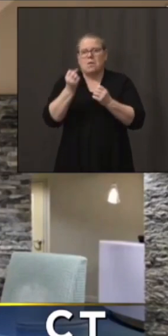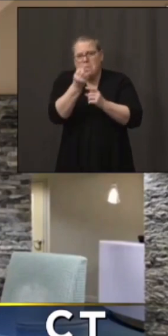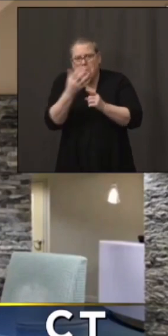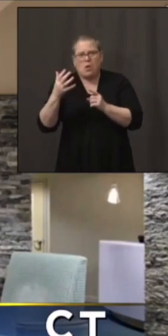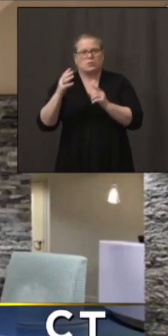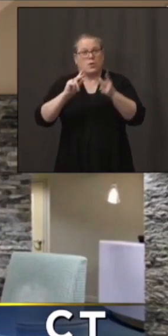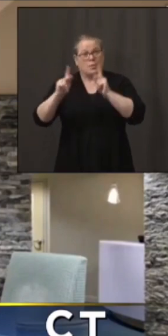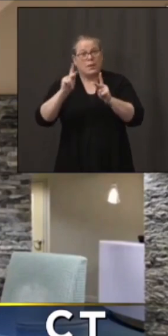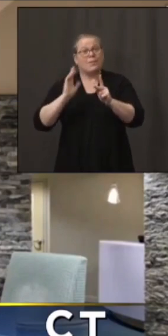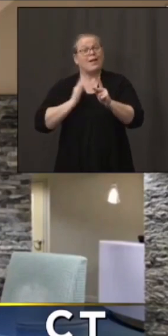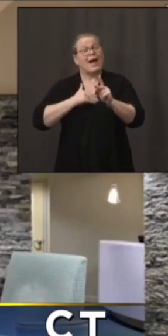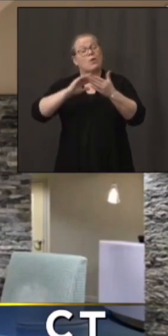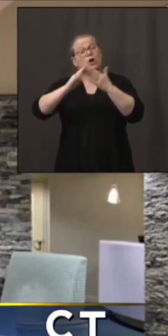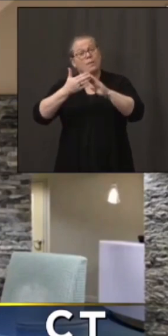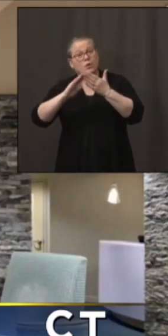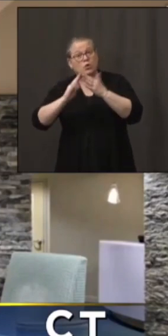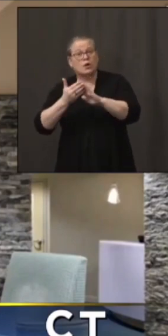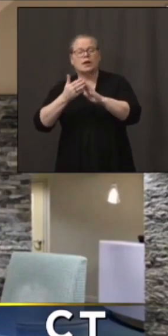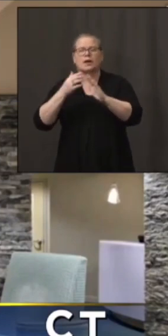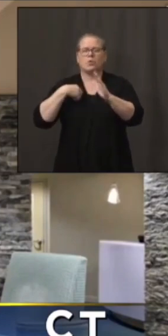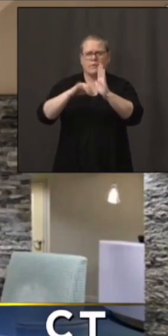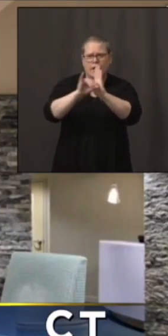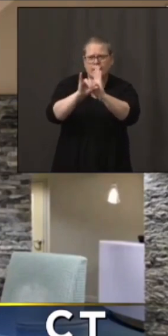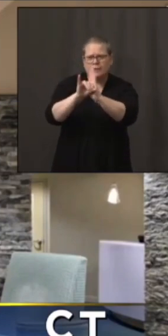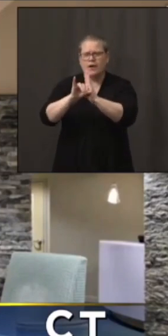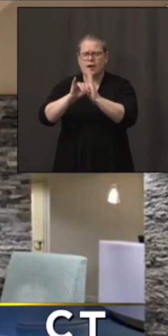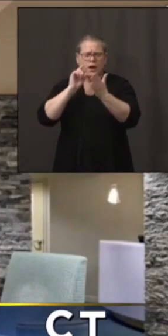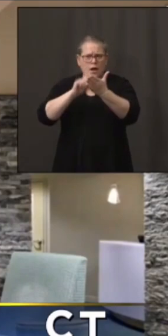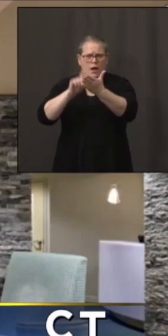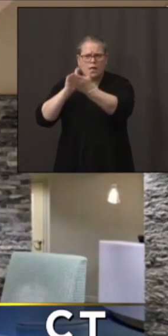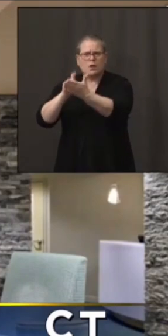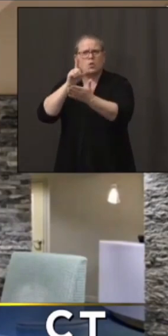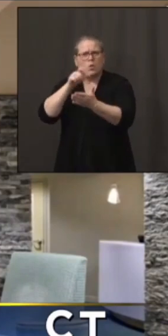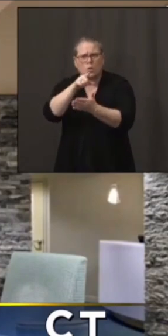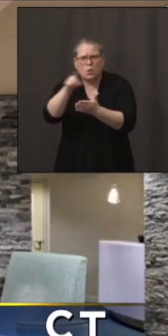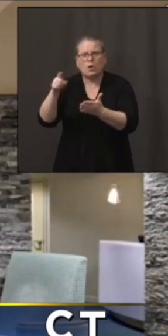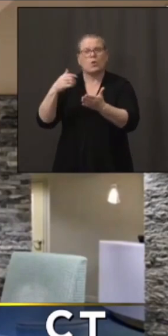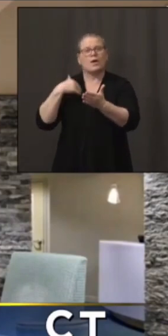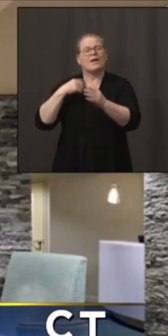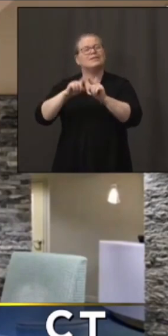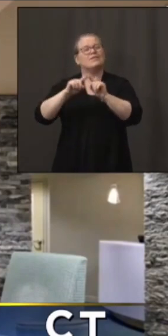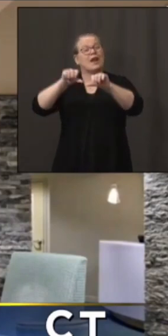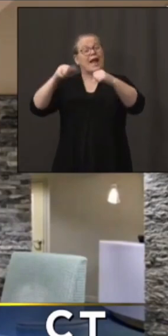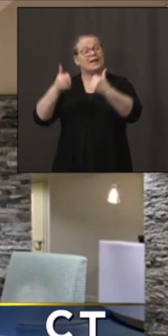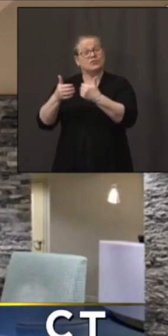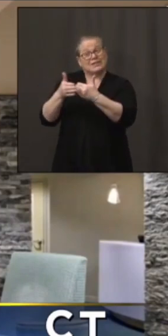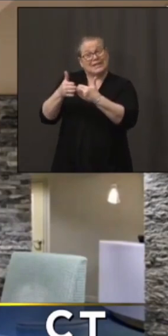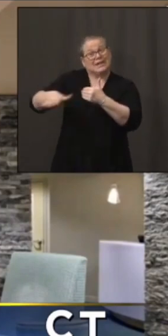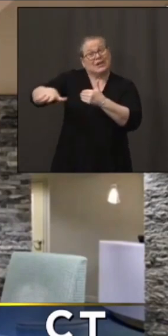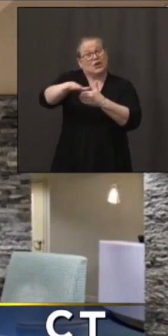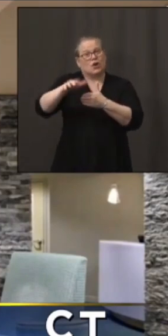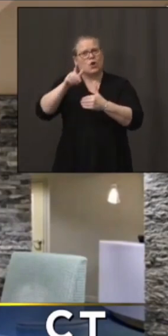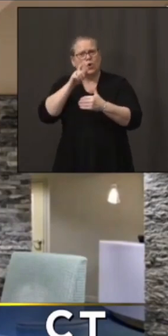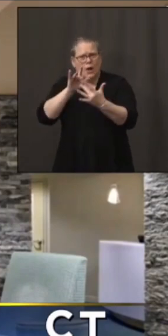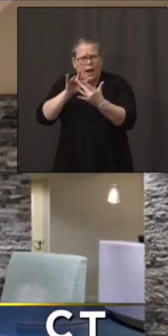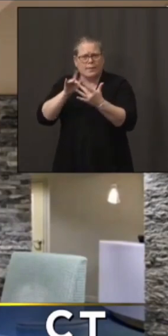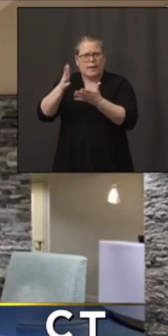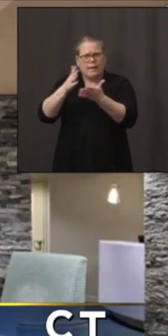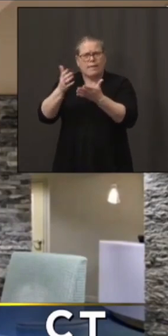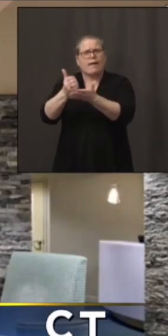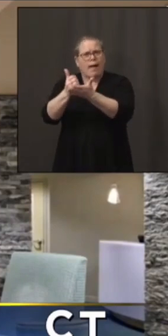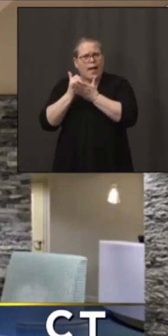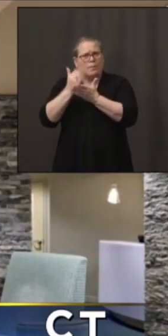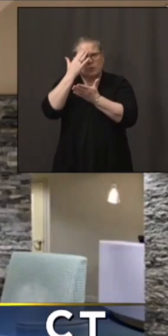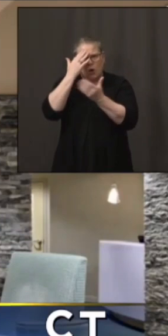our community, working with our local anti-poverty agency. We've mined data through our own medical records in our